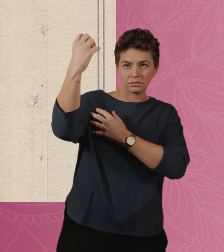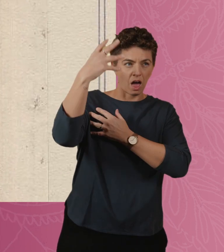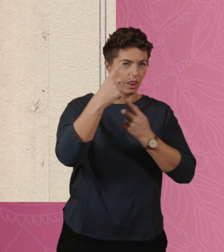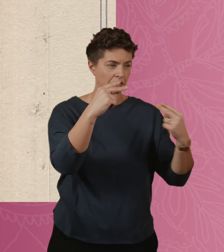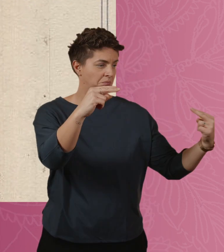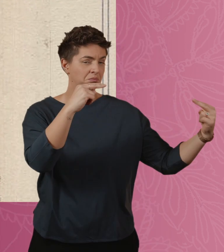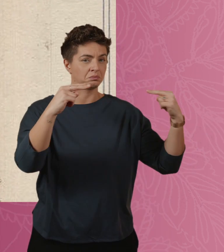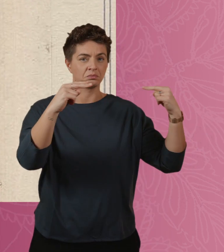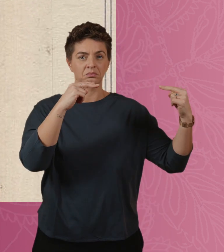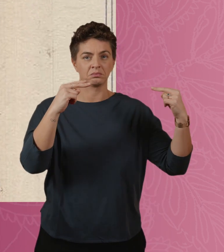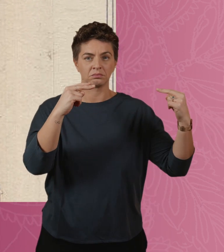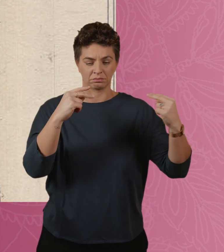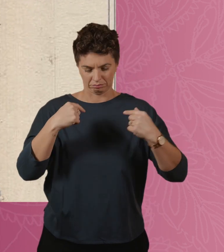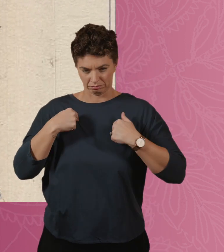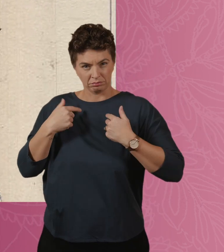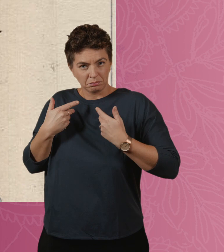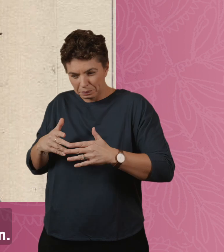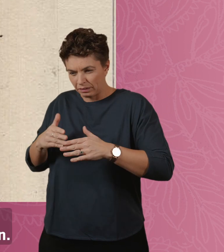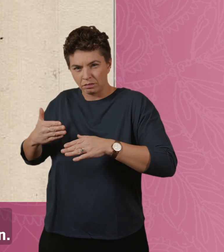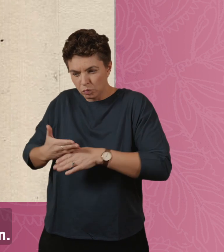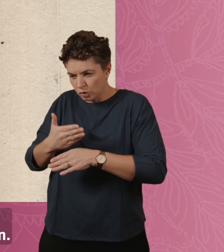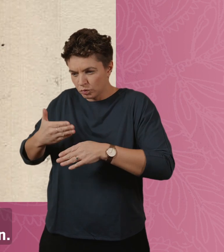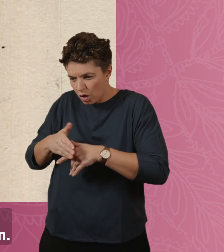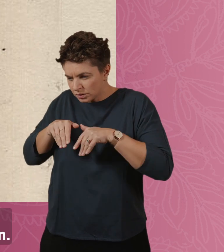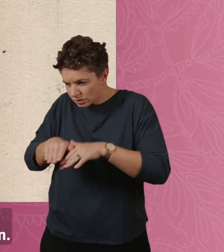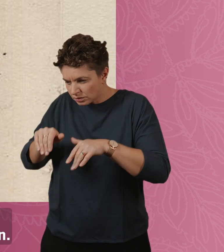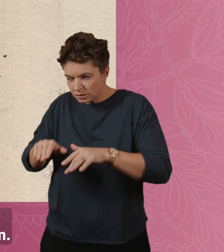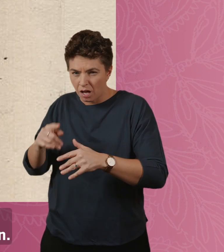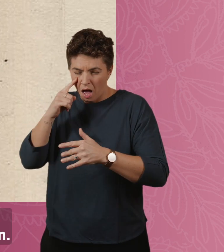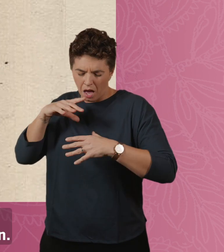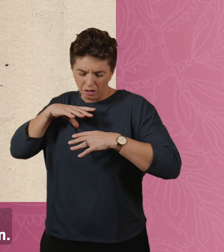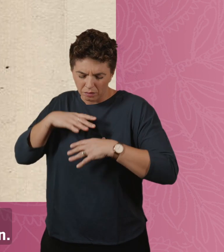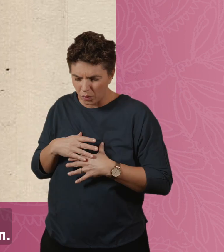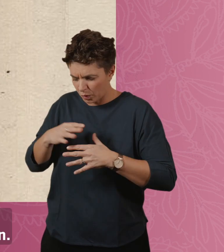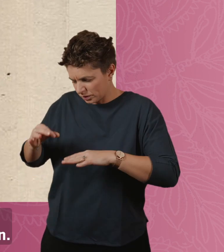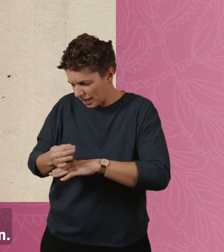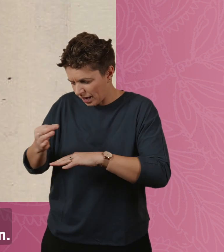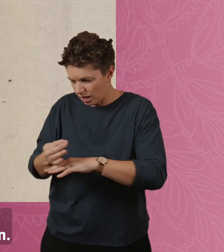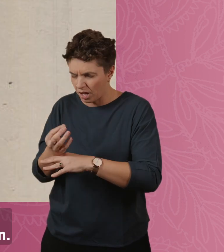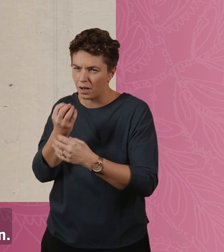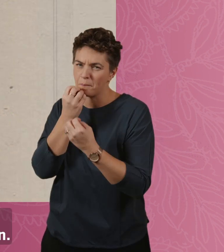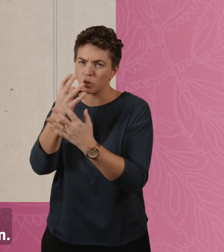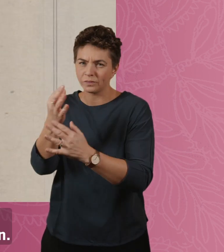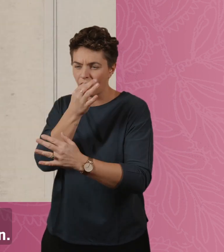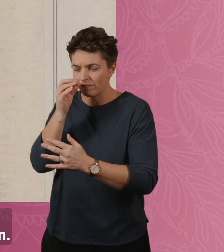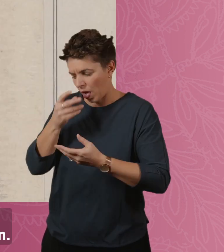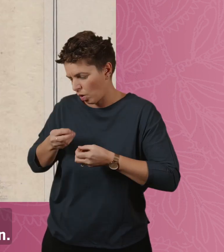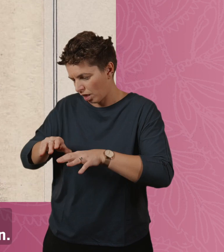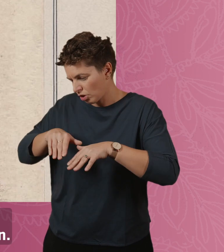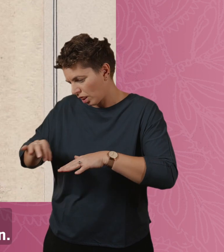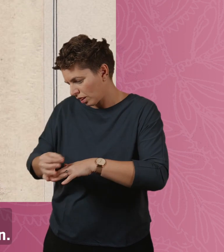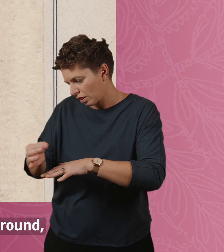sun. How hard we have worked, and our eyes how we've strained, when those beautiful flowers we